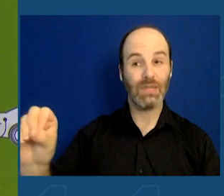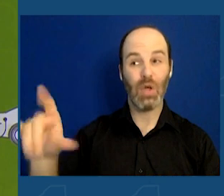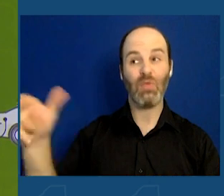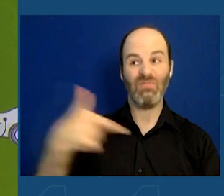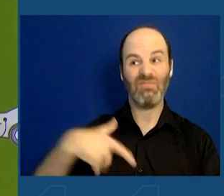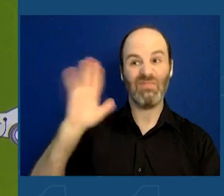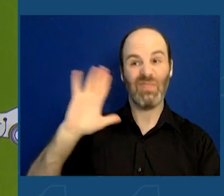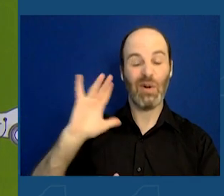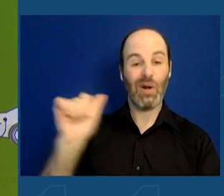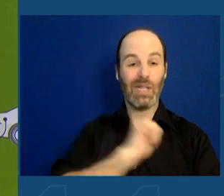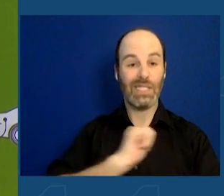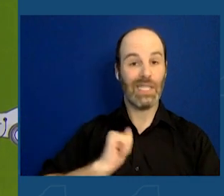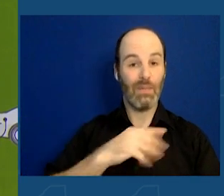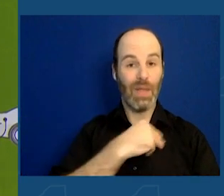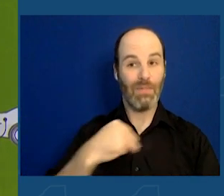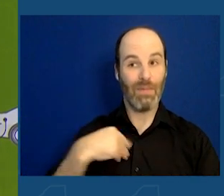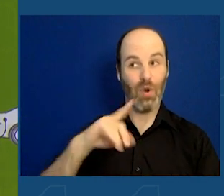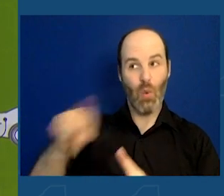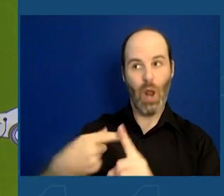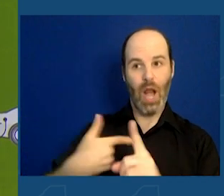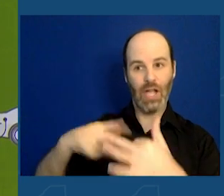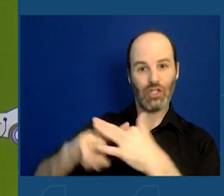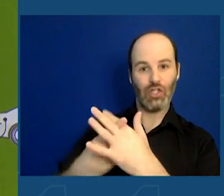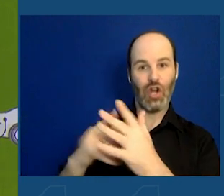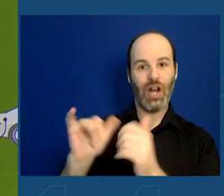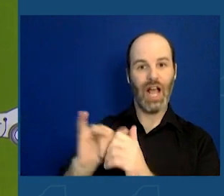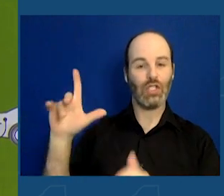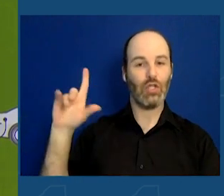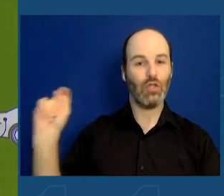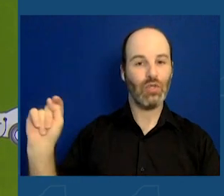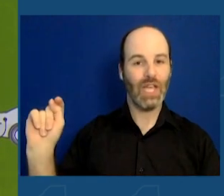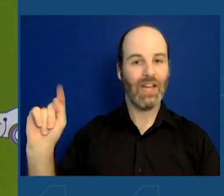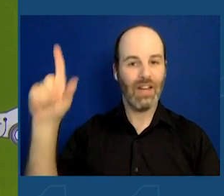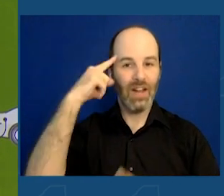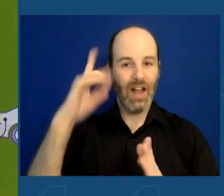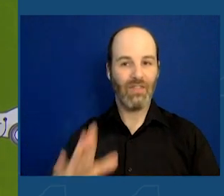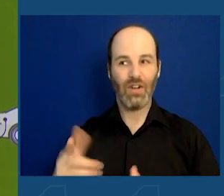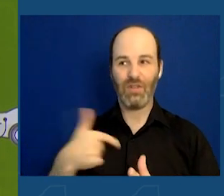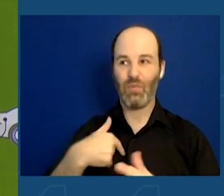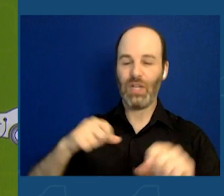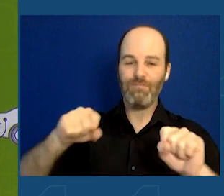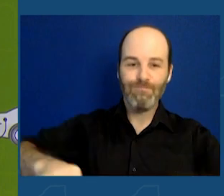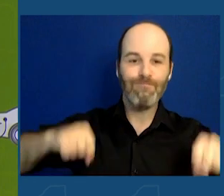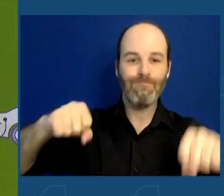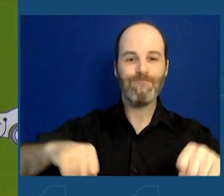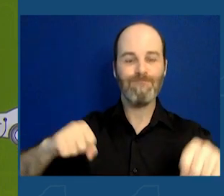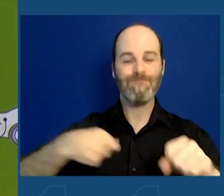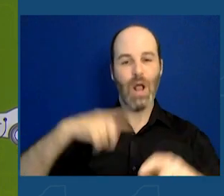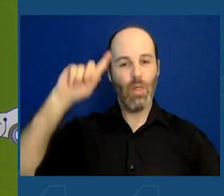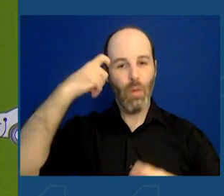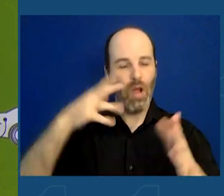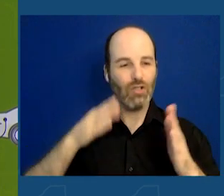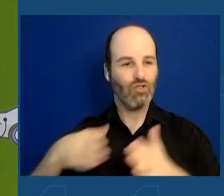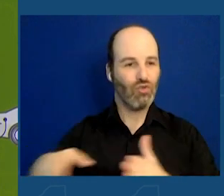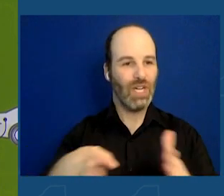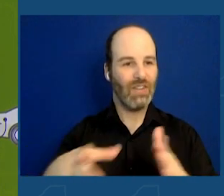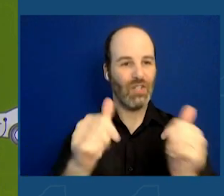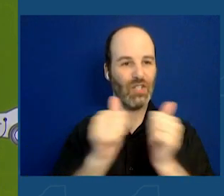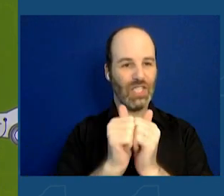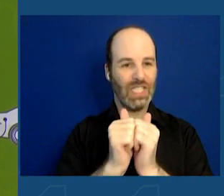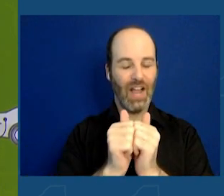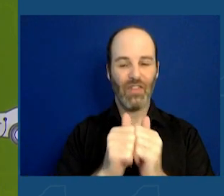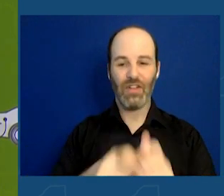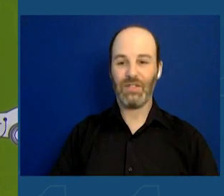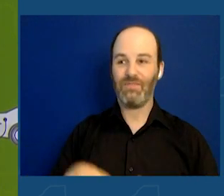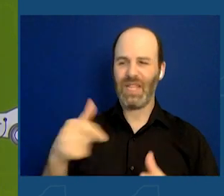lieutenant governor. We had a chance to paddle the Bronx River together and to explore all the wonderful sights, and this truly is a